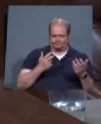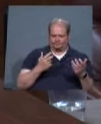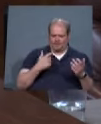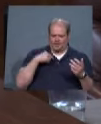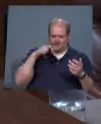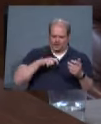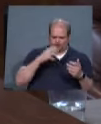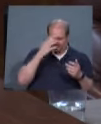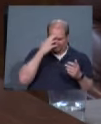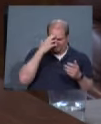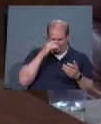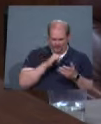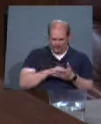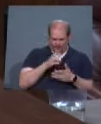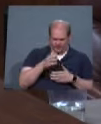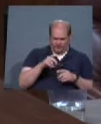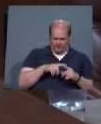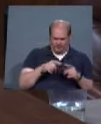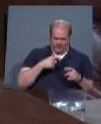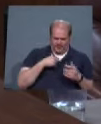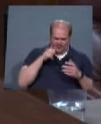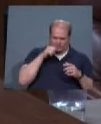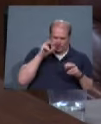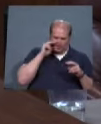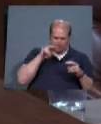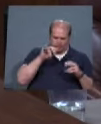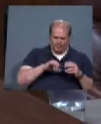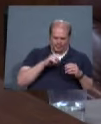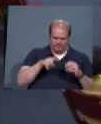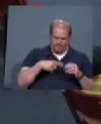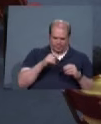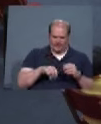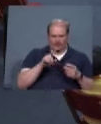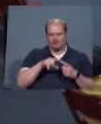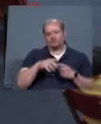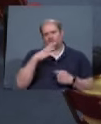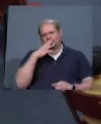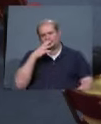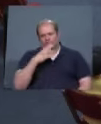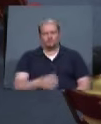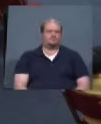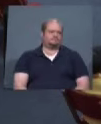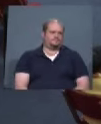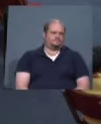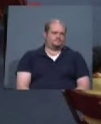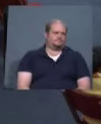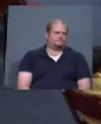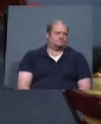I should have known they were there, but I have not looked at it in that regard, so thank you.